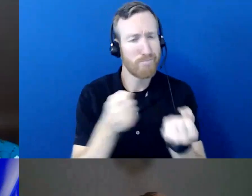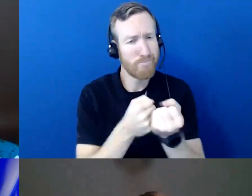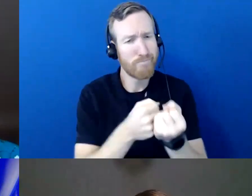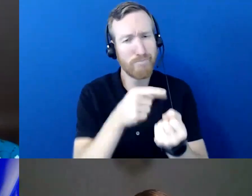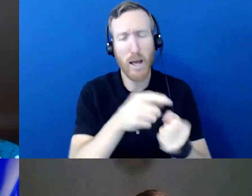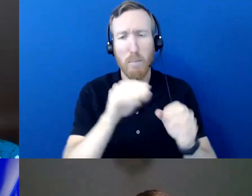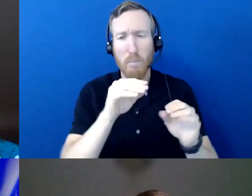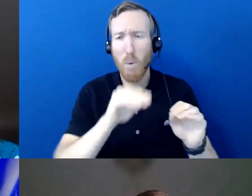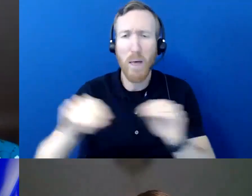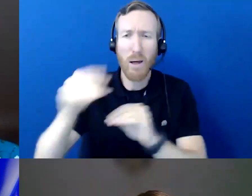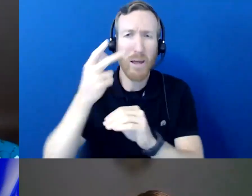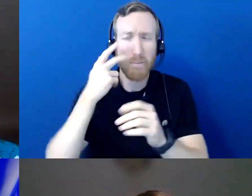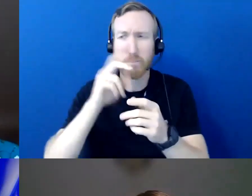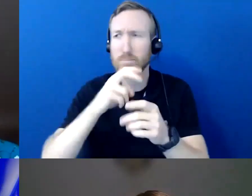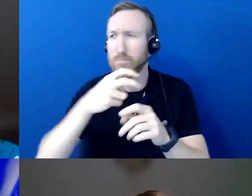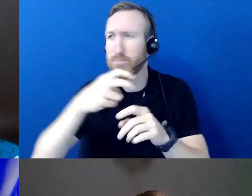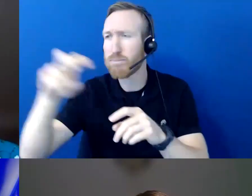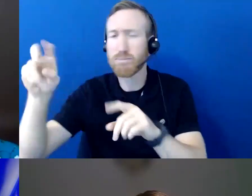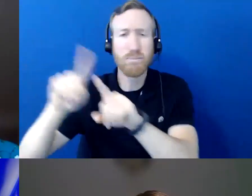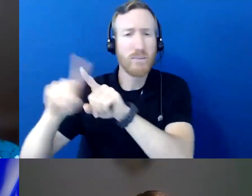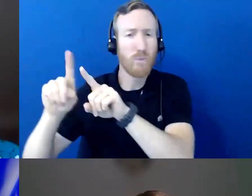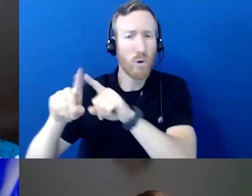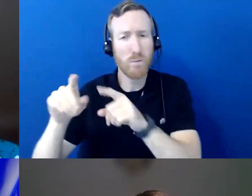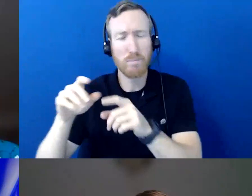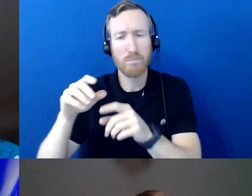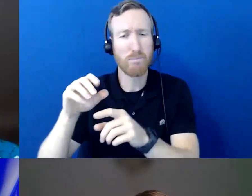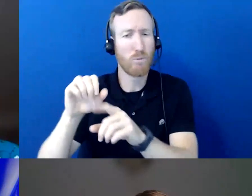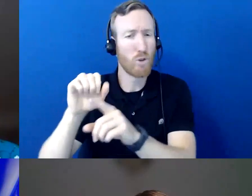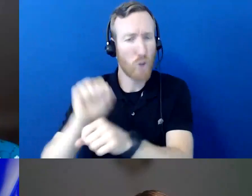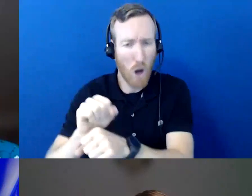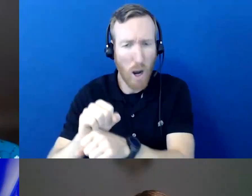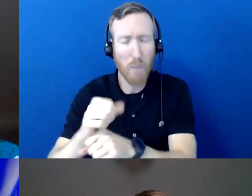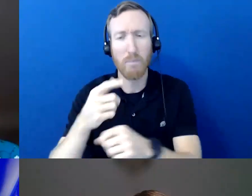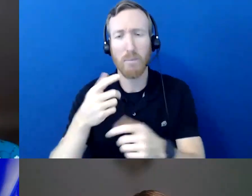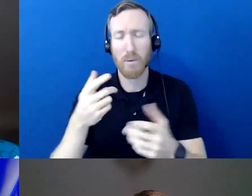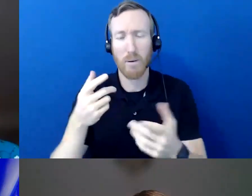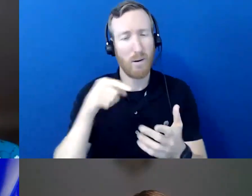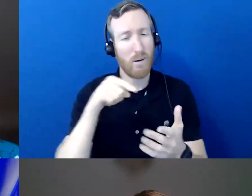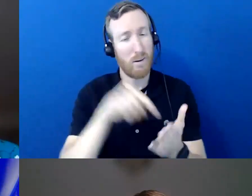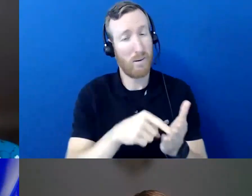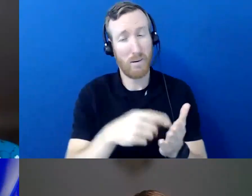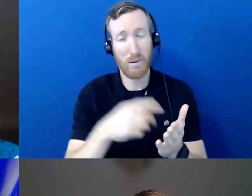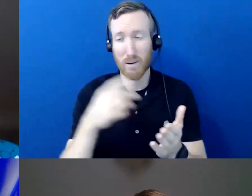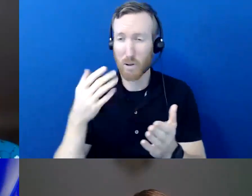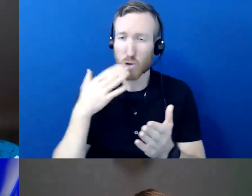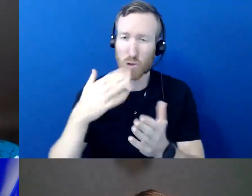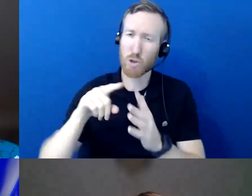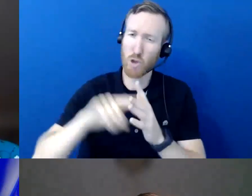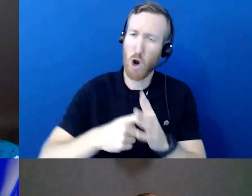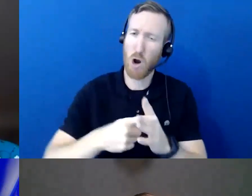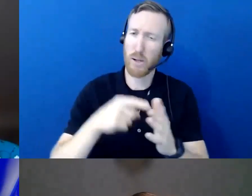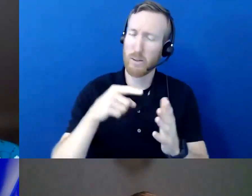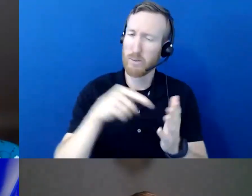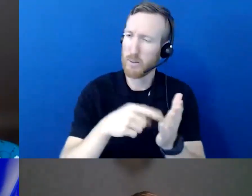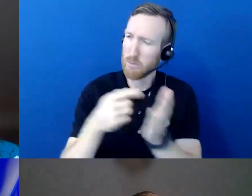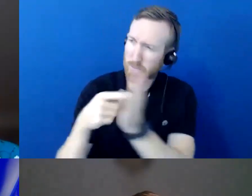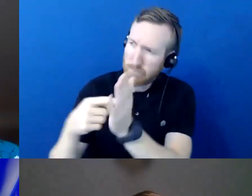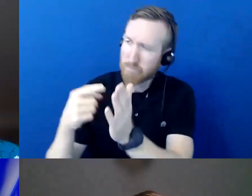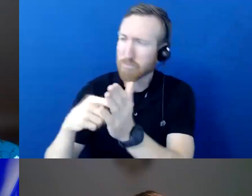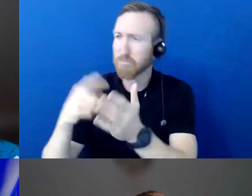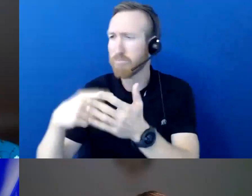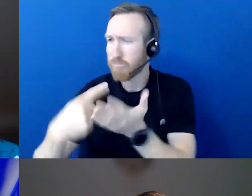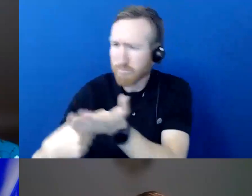organizations. And it can provide a starting point for a conversation about barriers and solutions either with your new manager or as